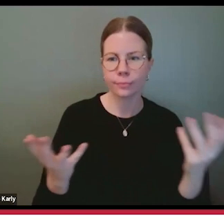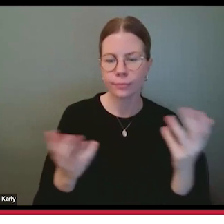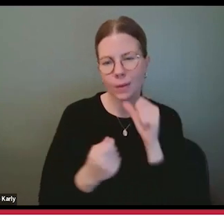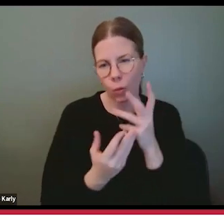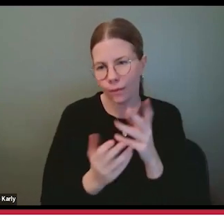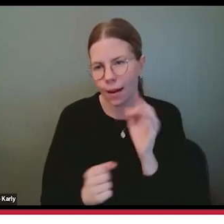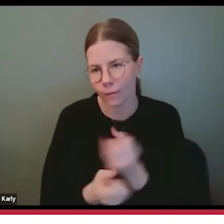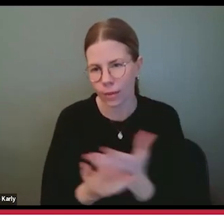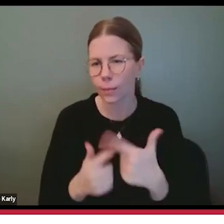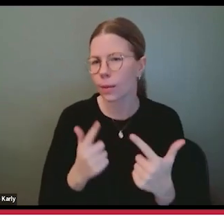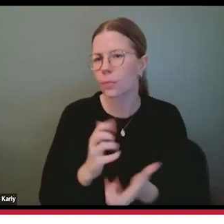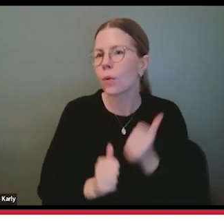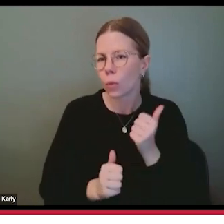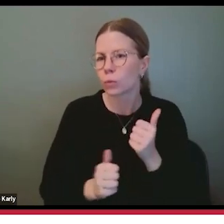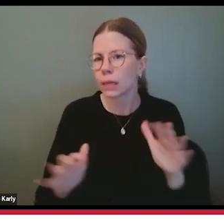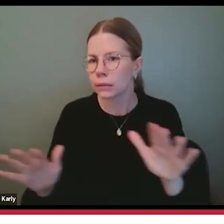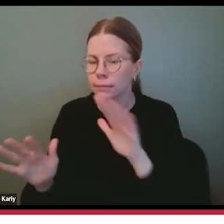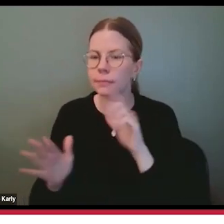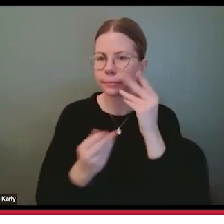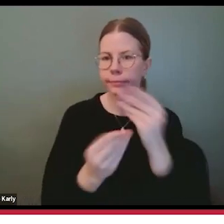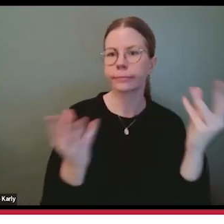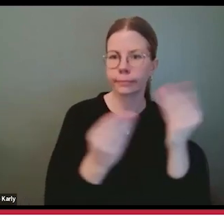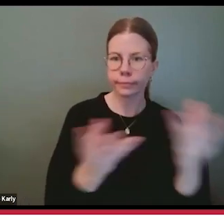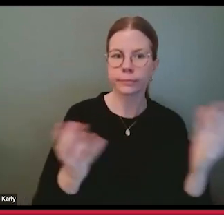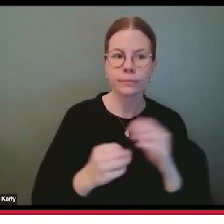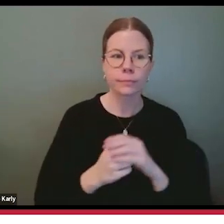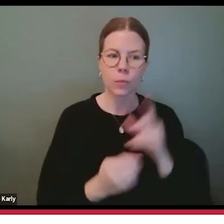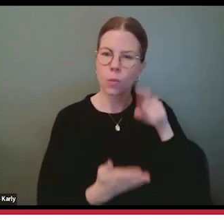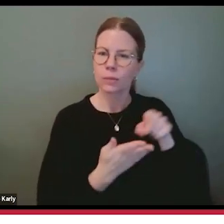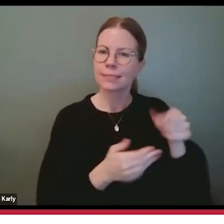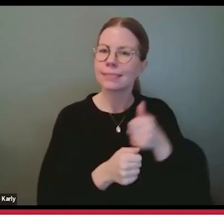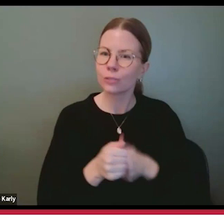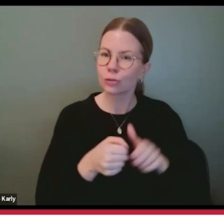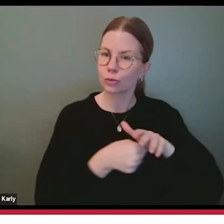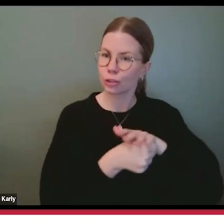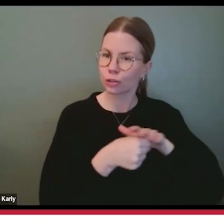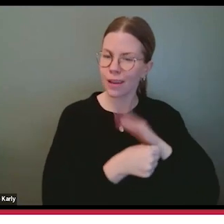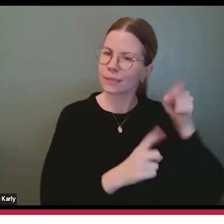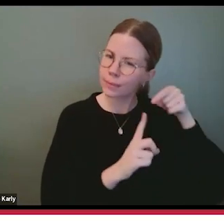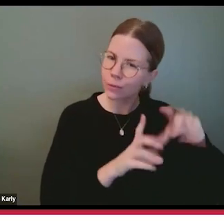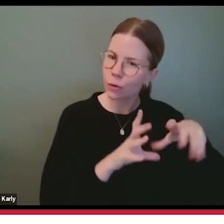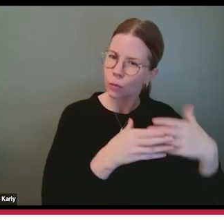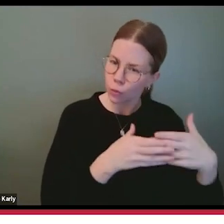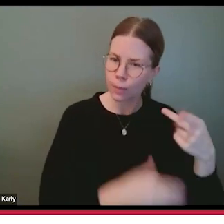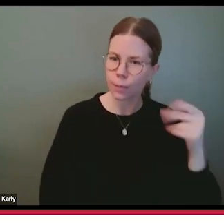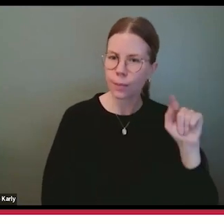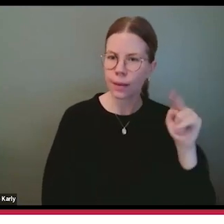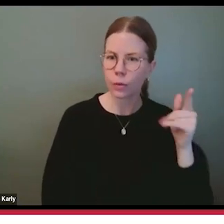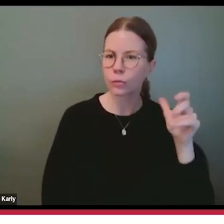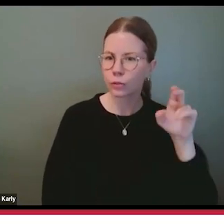is that in each region, there's one group of pathogens. So in Africa, it's Ebola viruses.